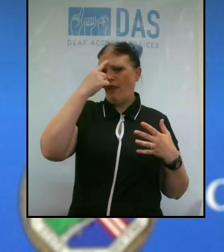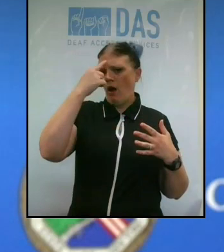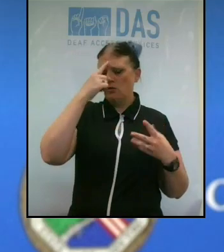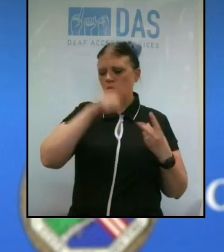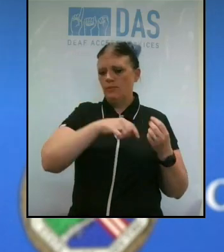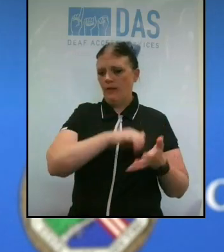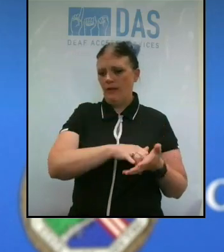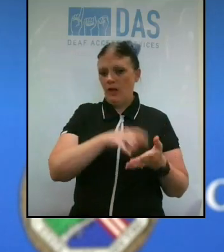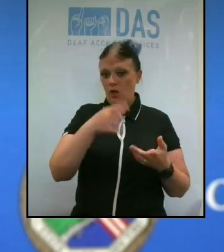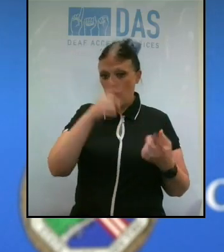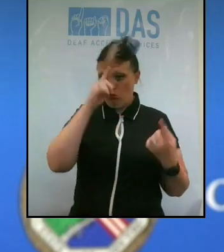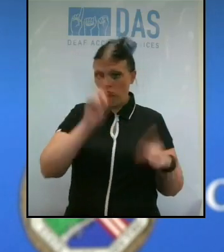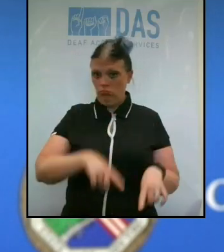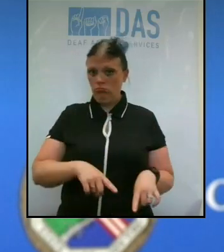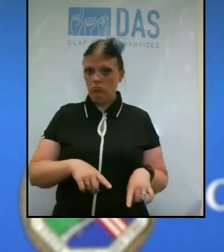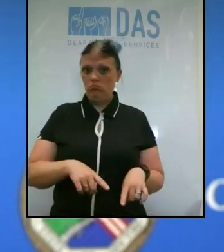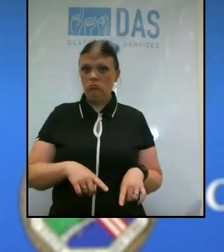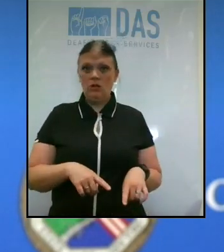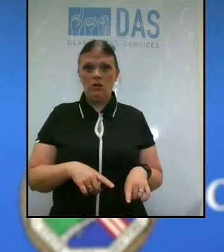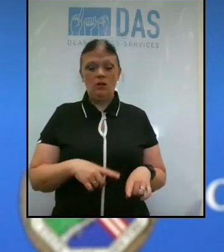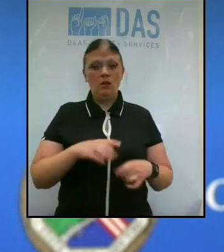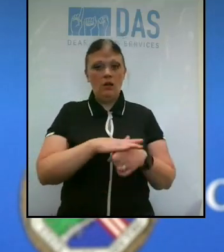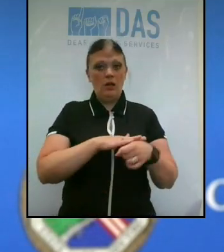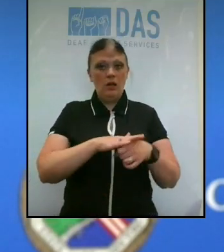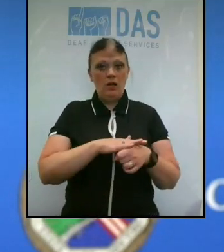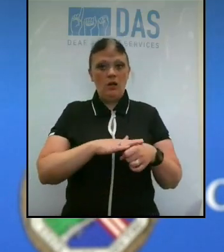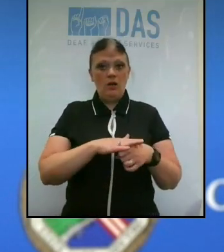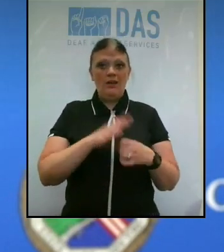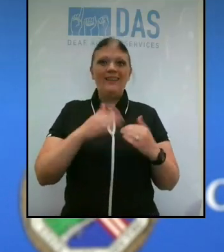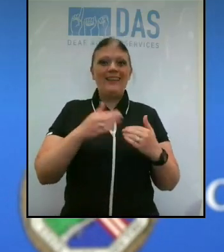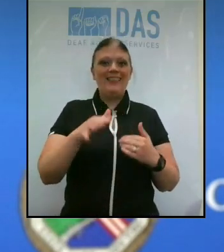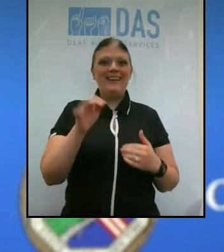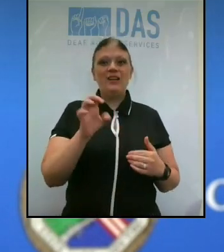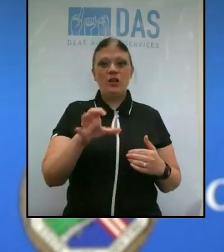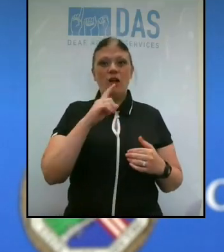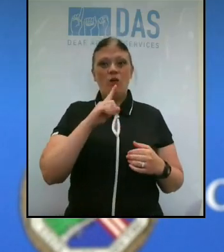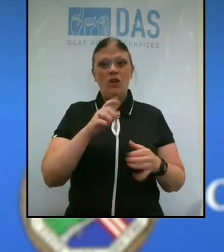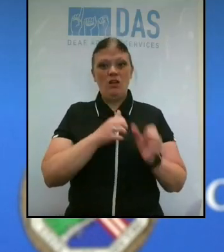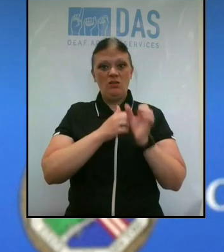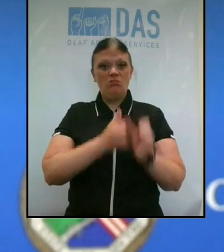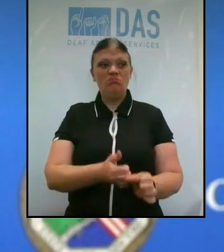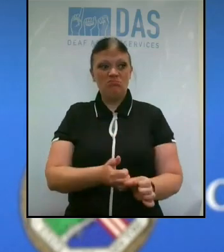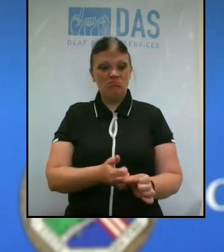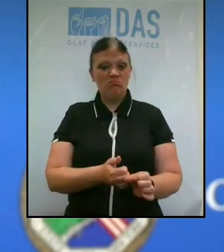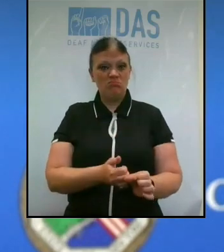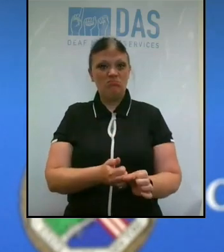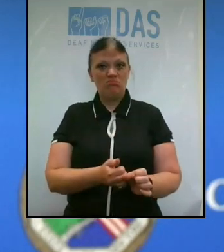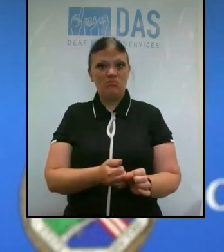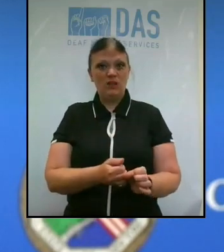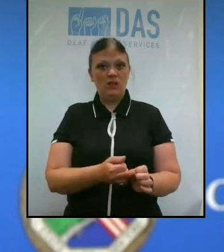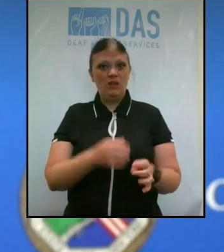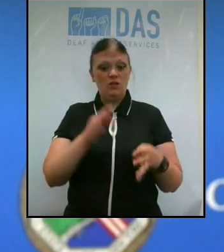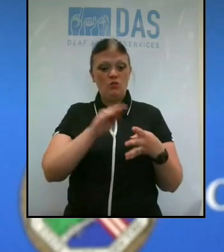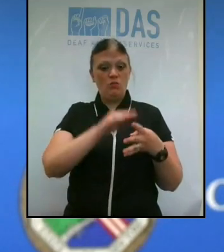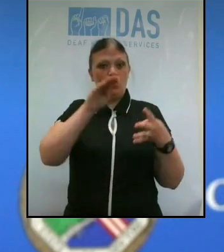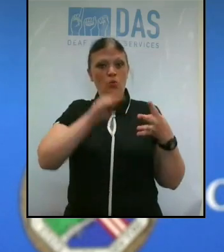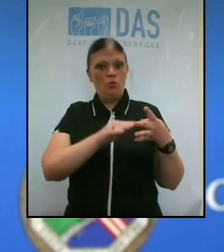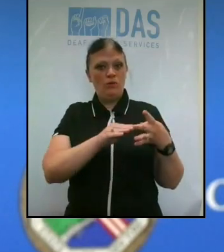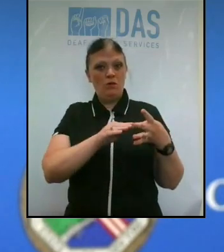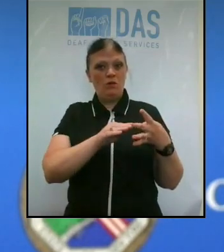that. Do you concur that the region, at least Erie County, is on track to move towards phase